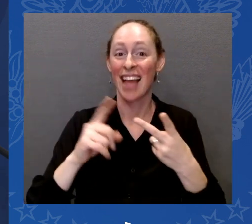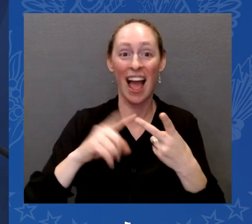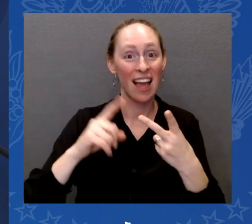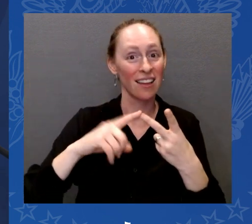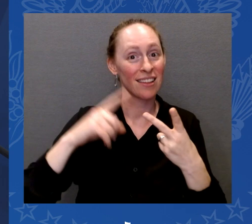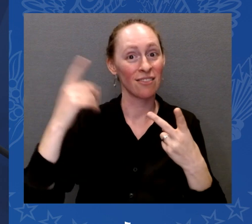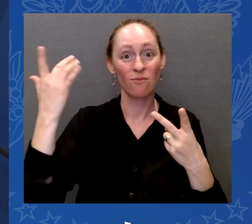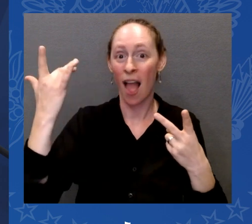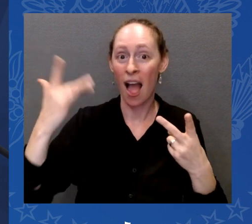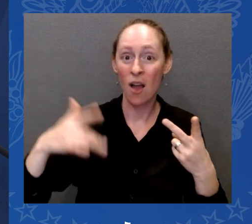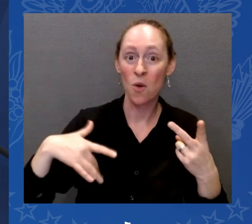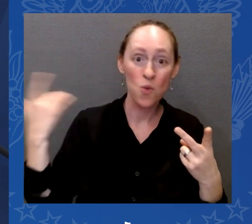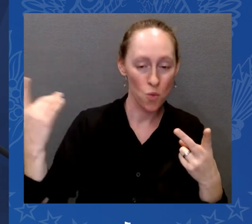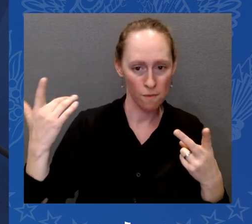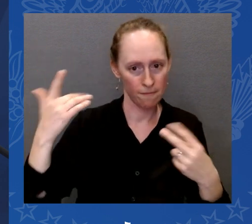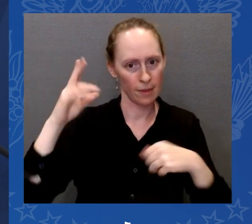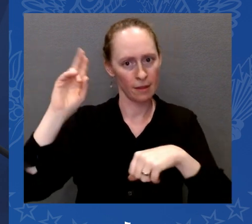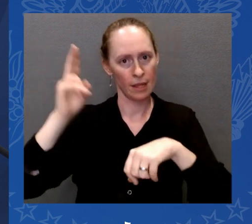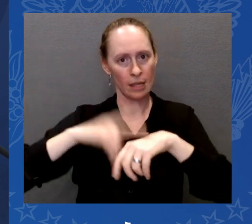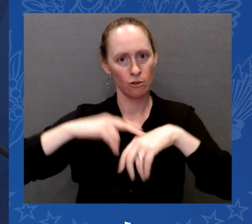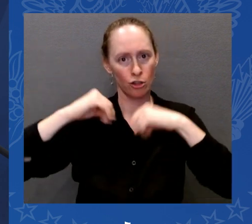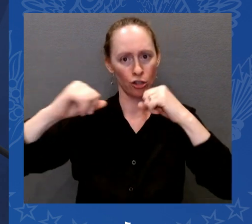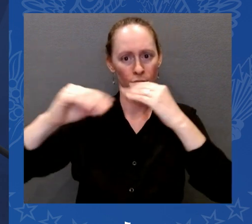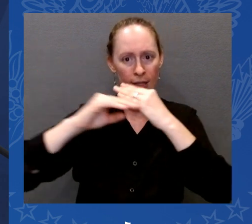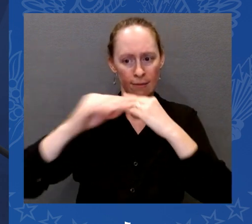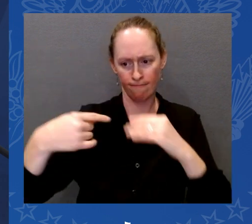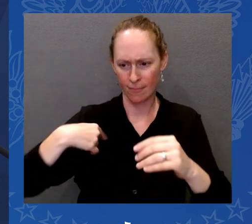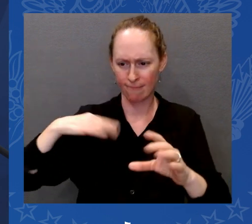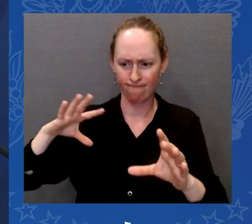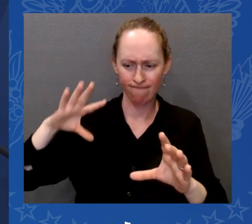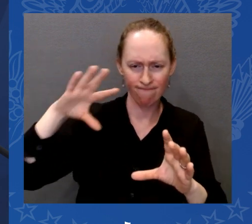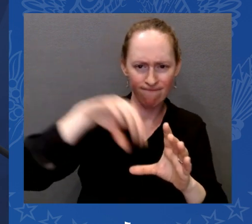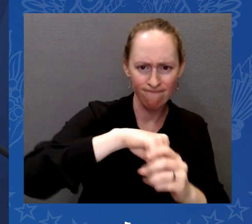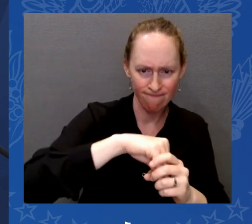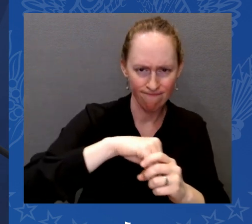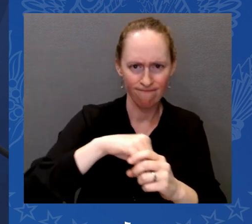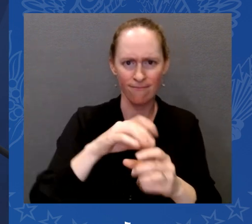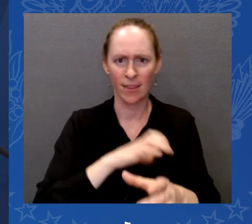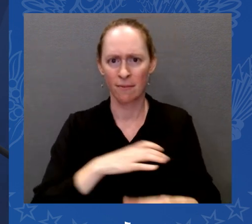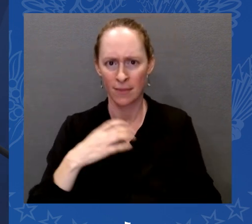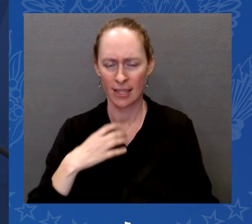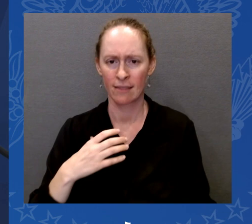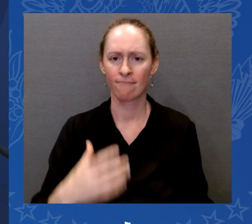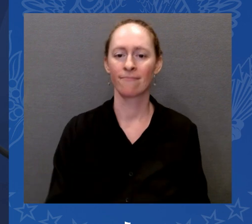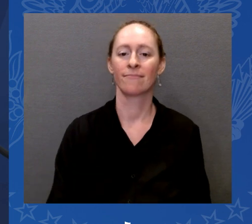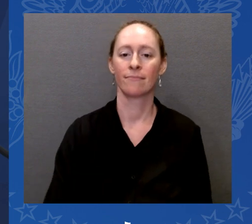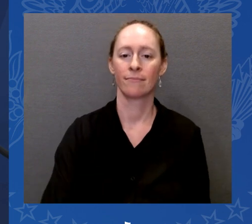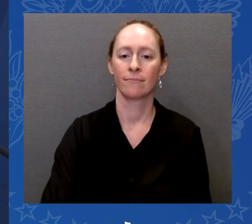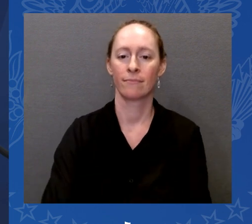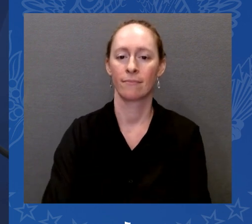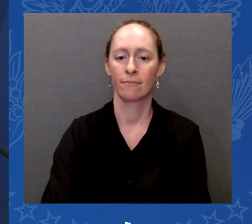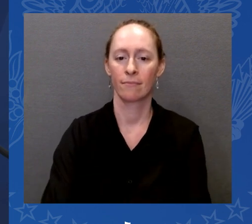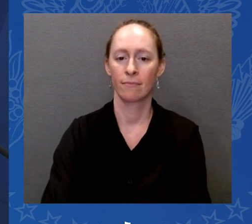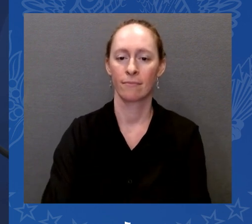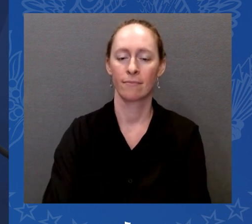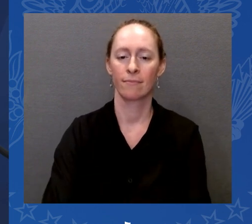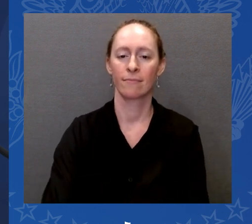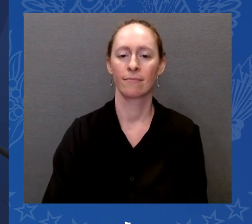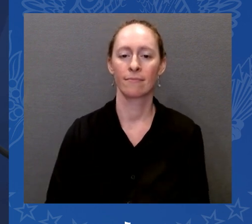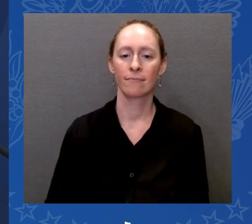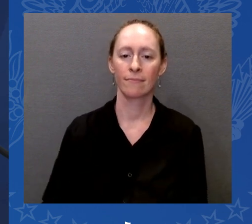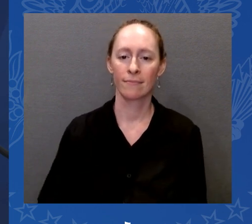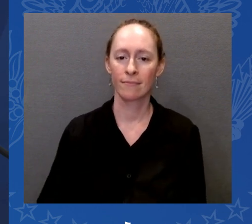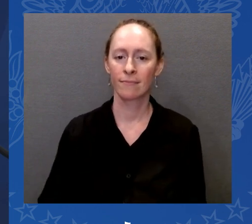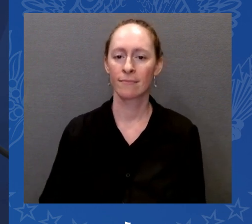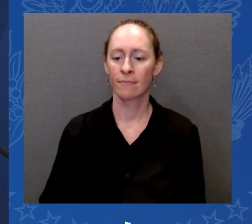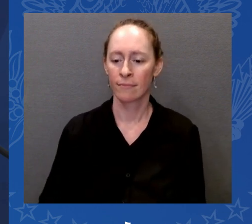Armed Services Committee. And when the Republicans did not want to fund this entire bill, several of us went to the SCIF to tell them, if